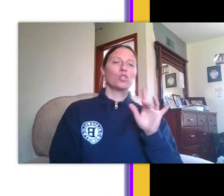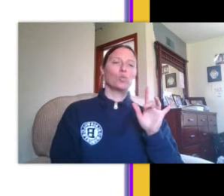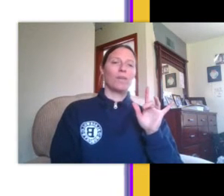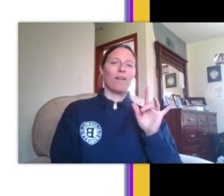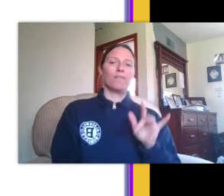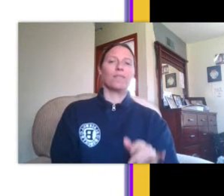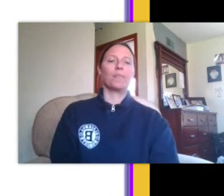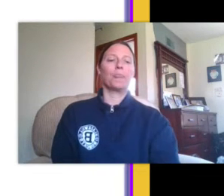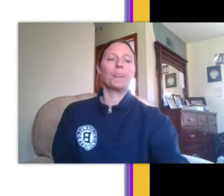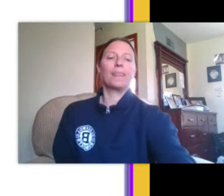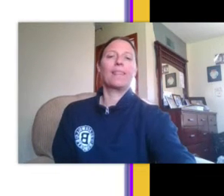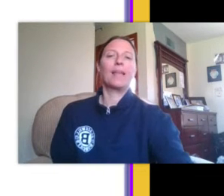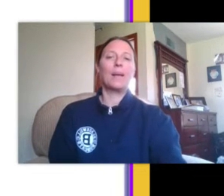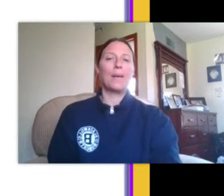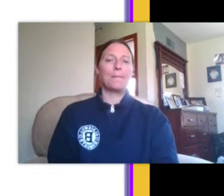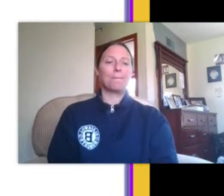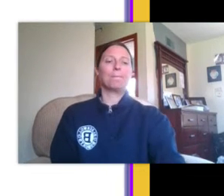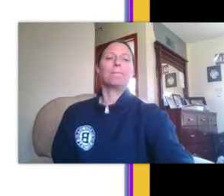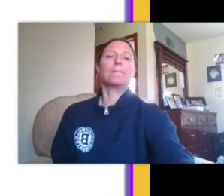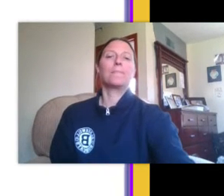Now to find the median, you